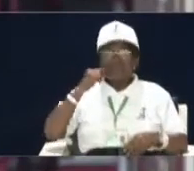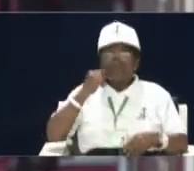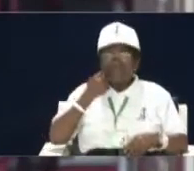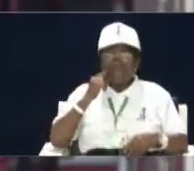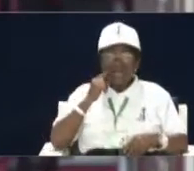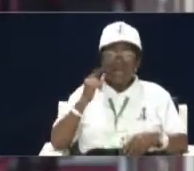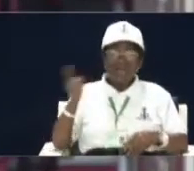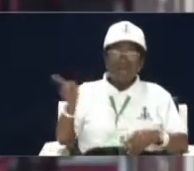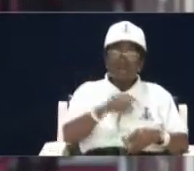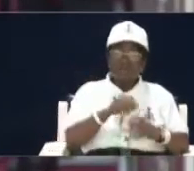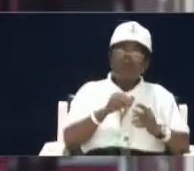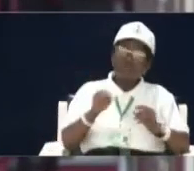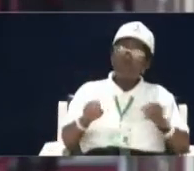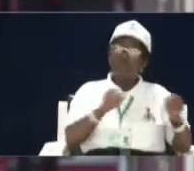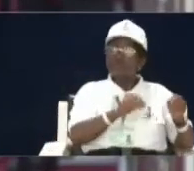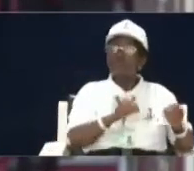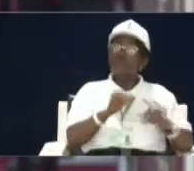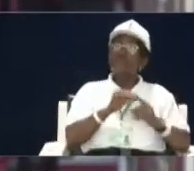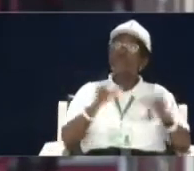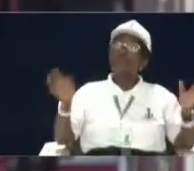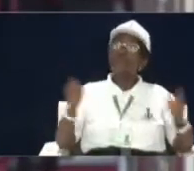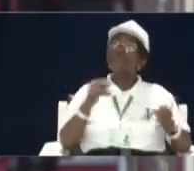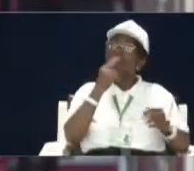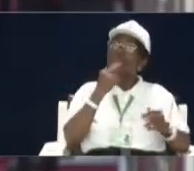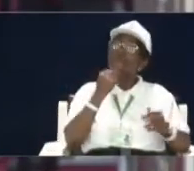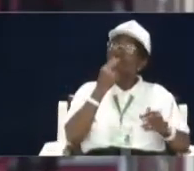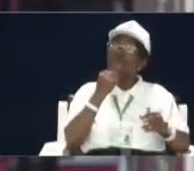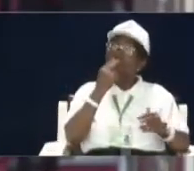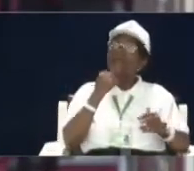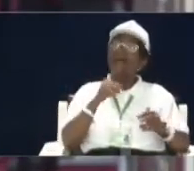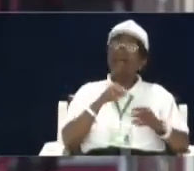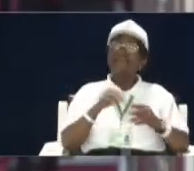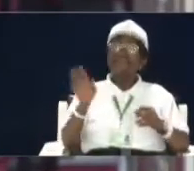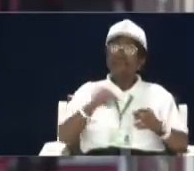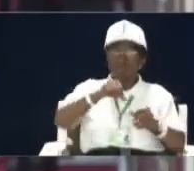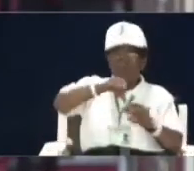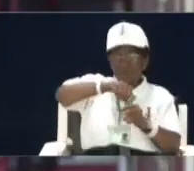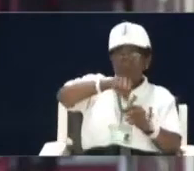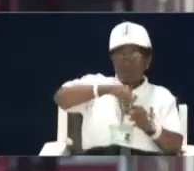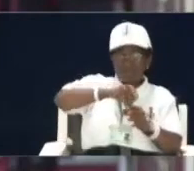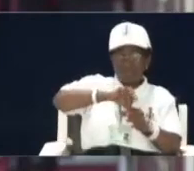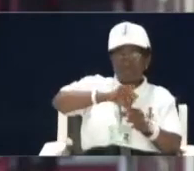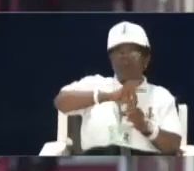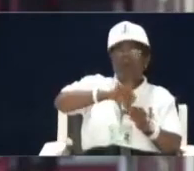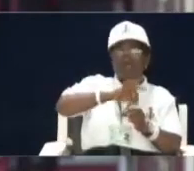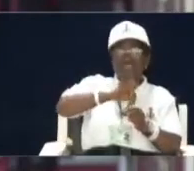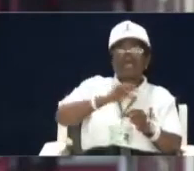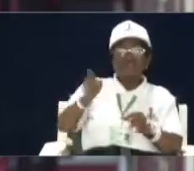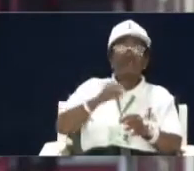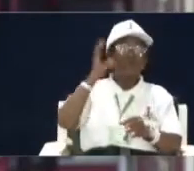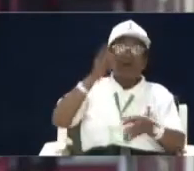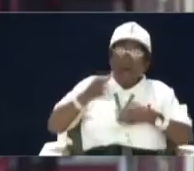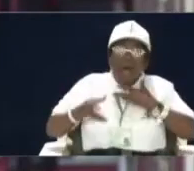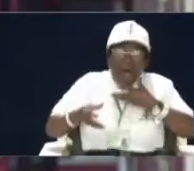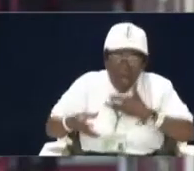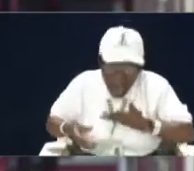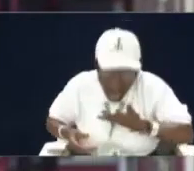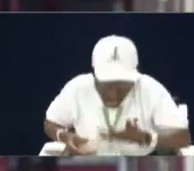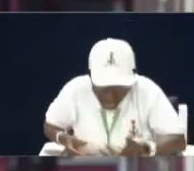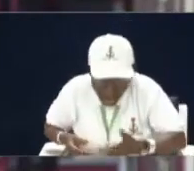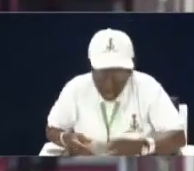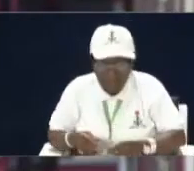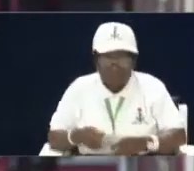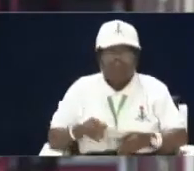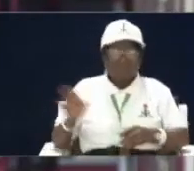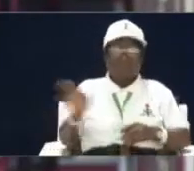You put too much sugar in your tea, you will vomit it. Your body will tell you it is too sweet. I don't